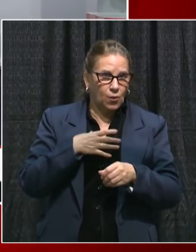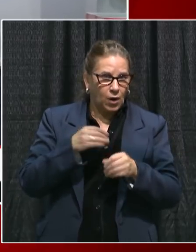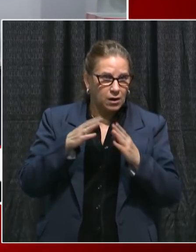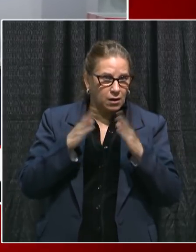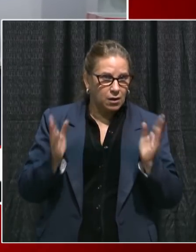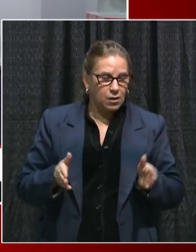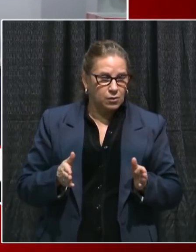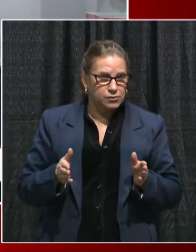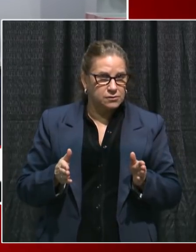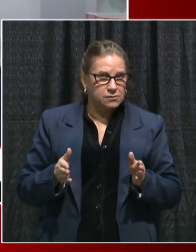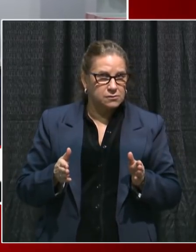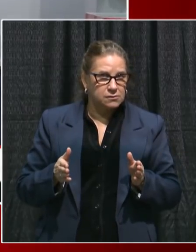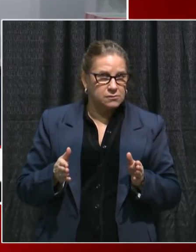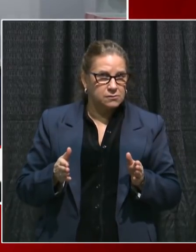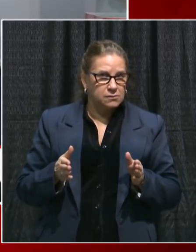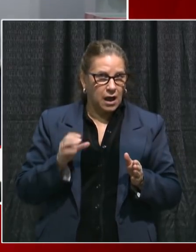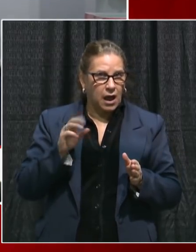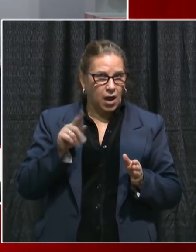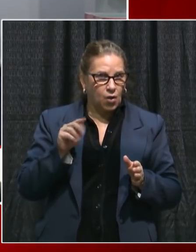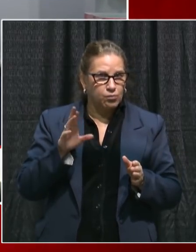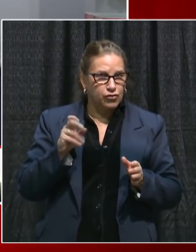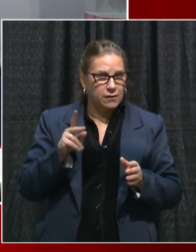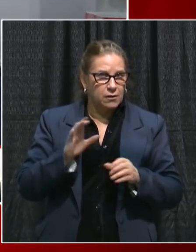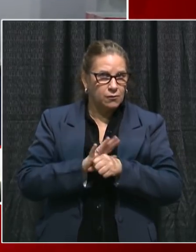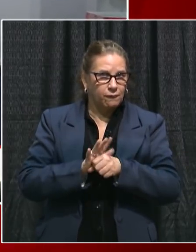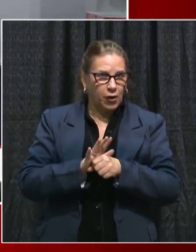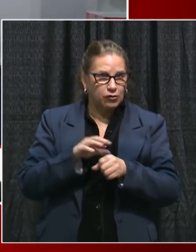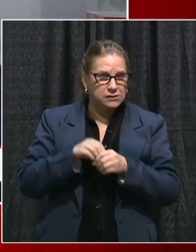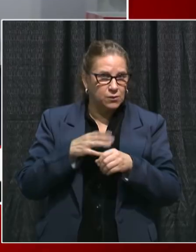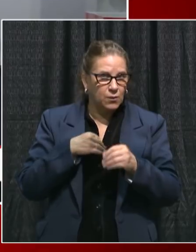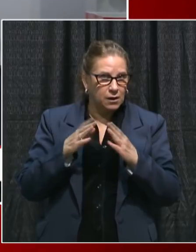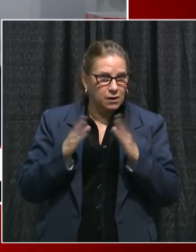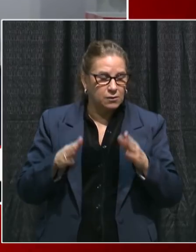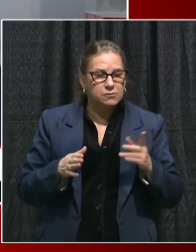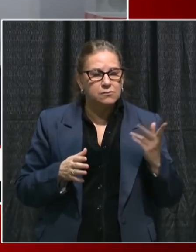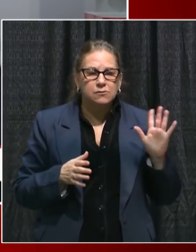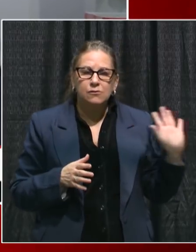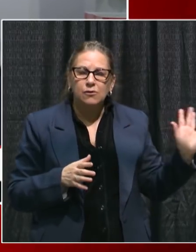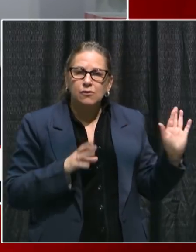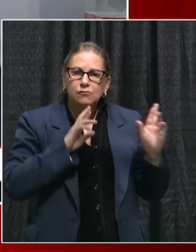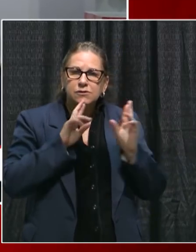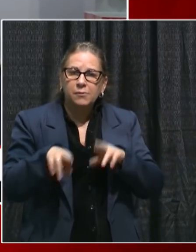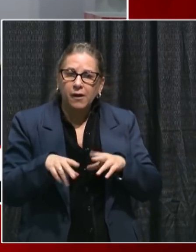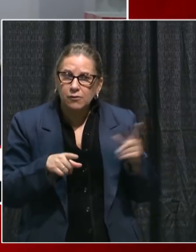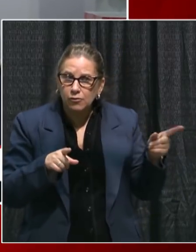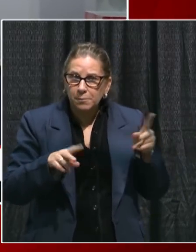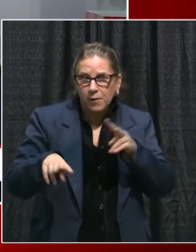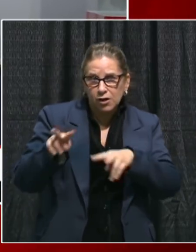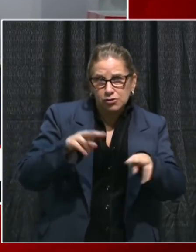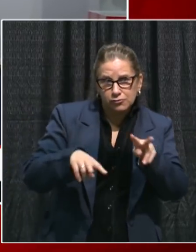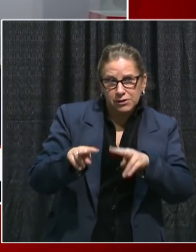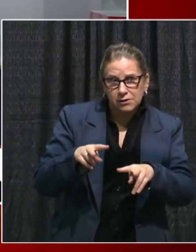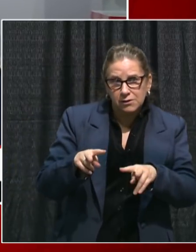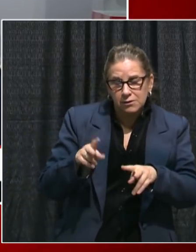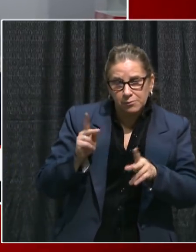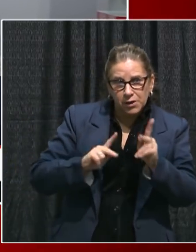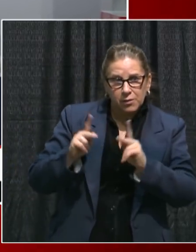it? And are you at least actively monitoring it since people come and go inside the city to get to the White